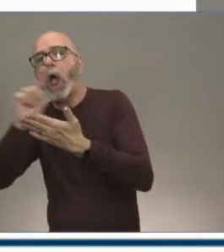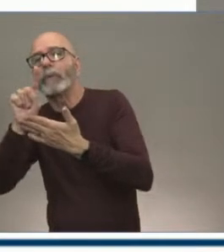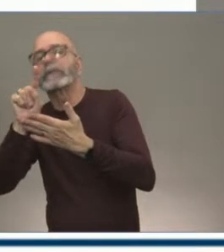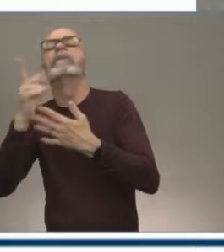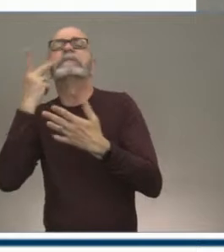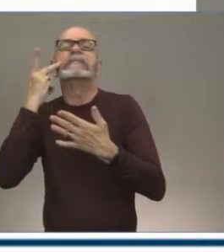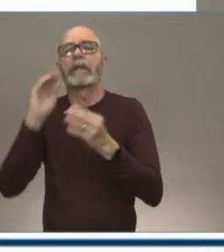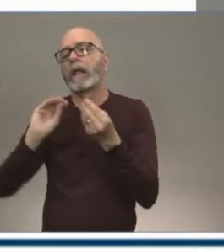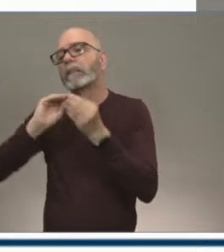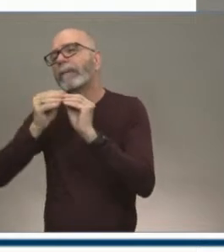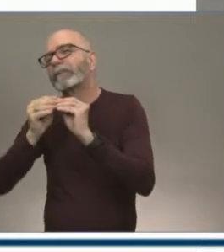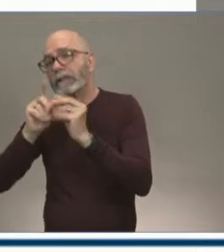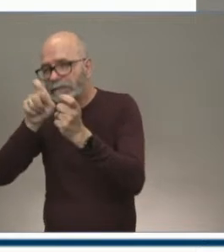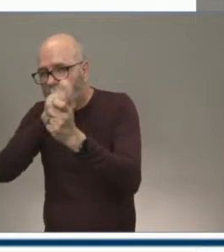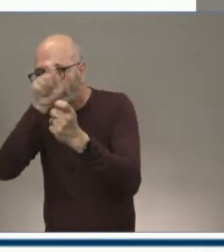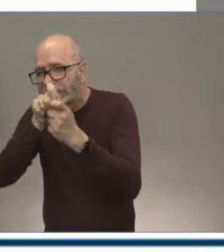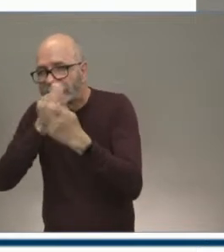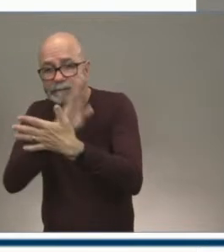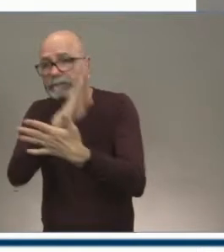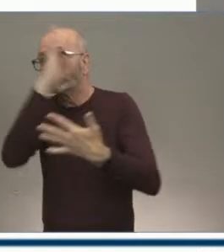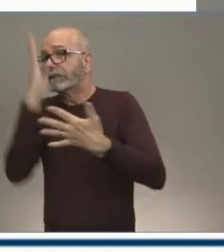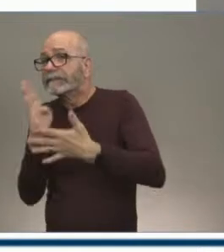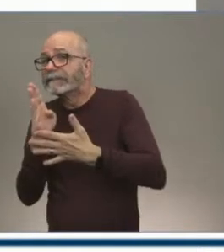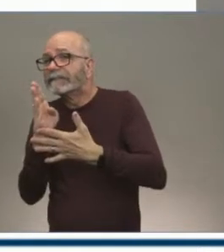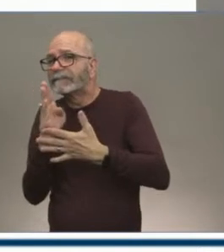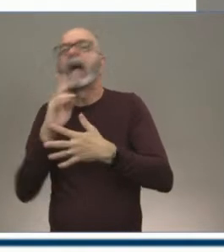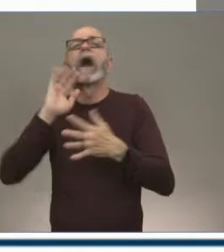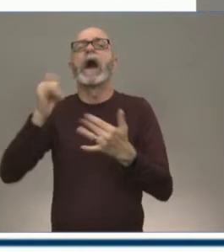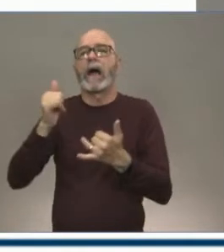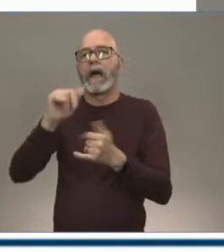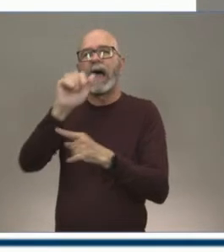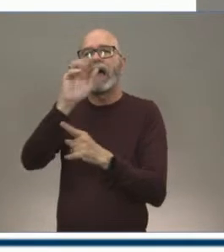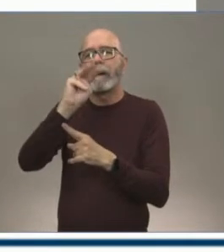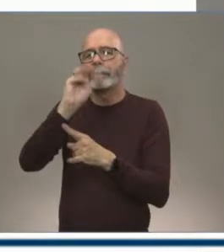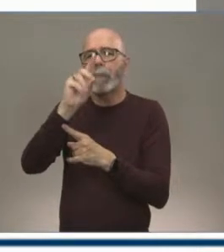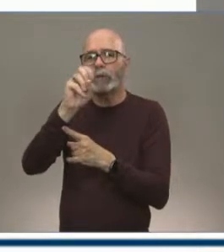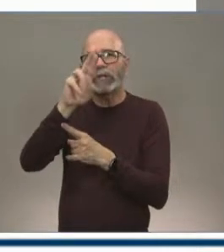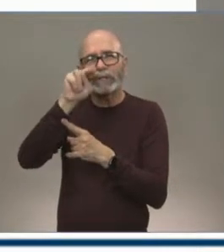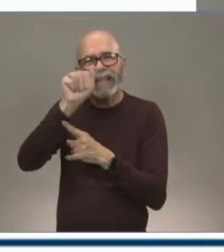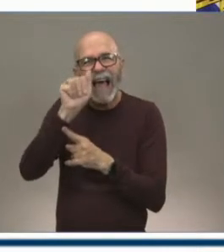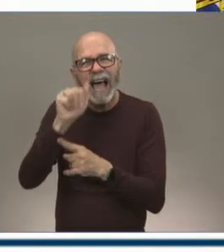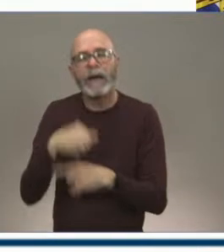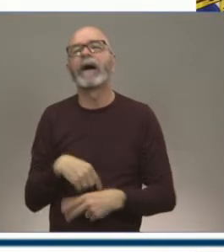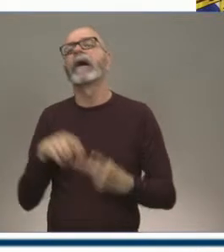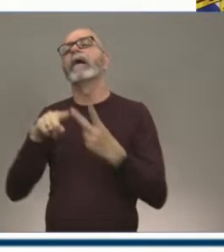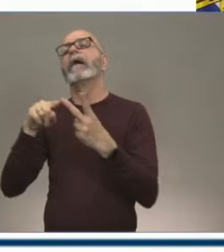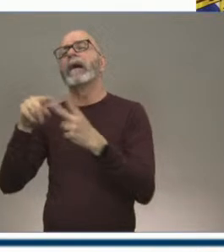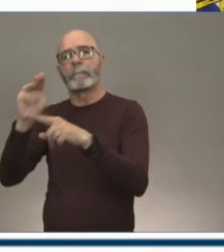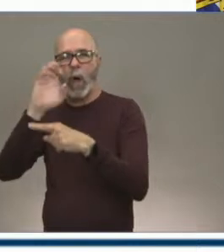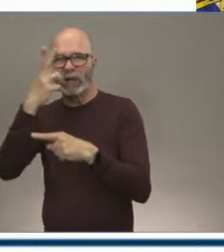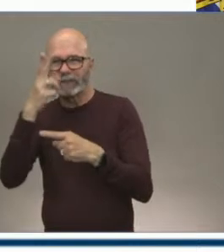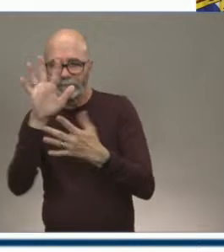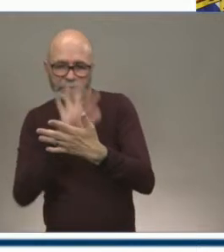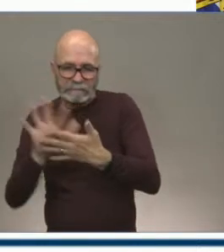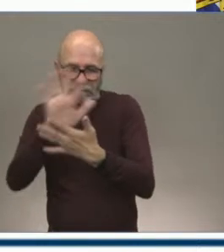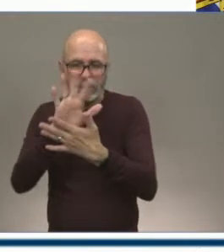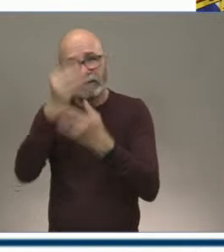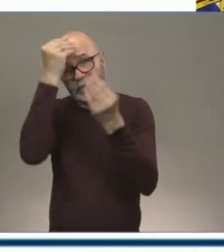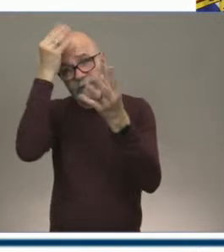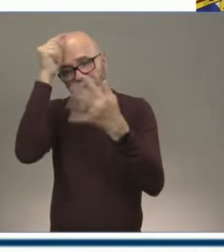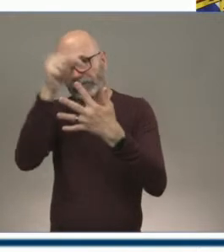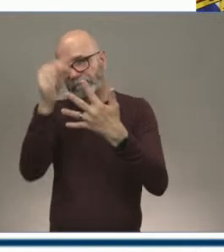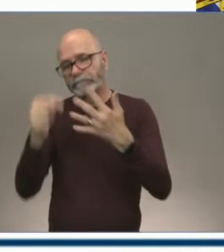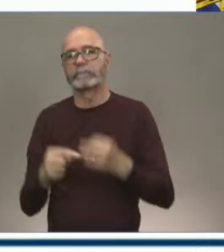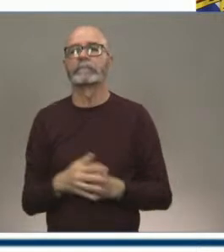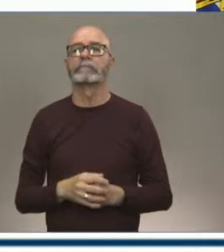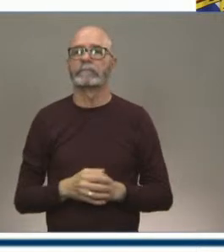in terms of our Moderna supply for March and what impact that may have. Go ahead with your follow-up, Mike. Dr. Strang, perhaps it's too